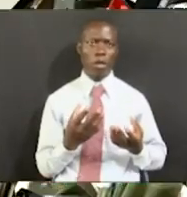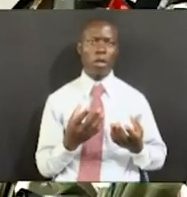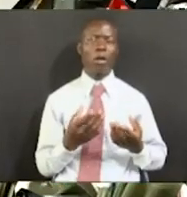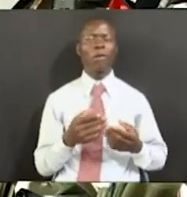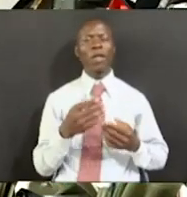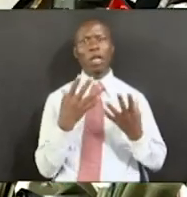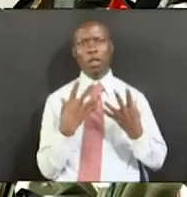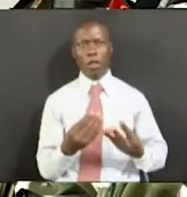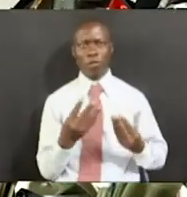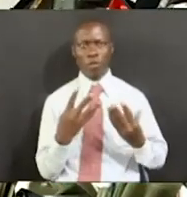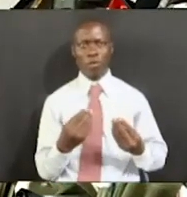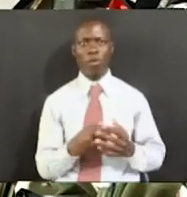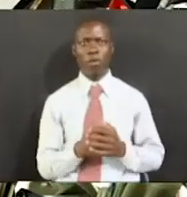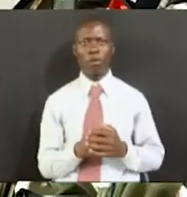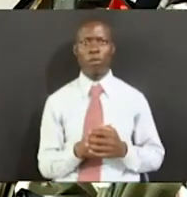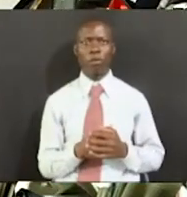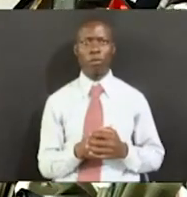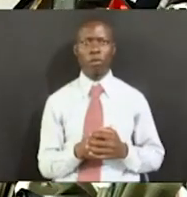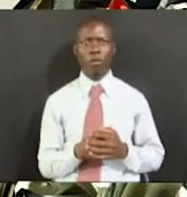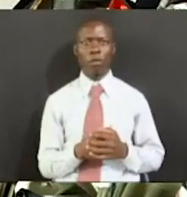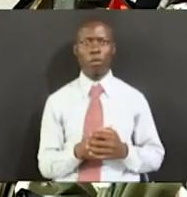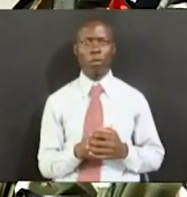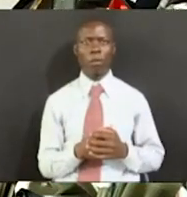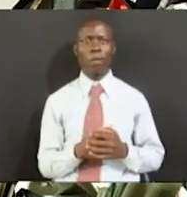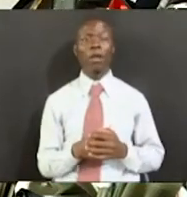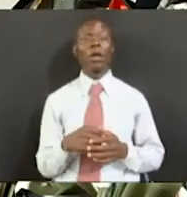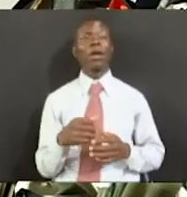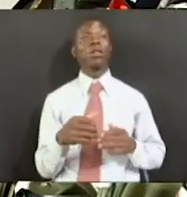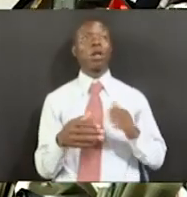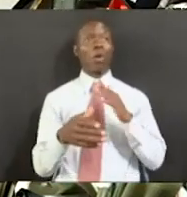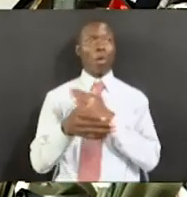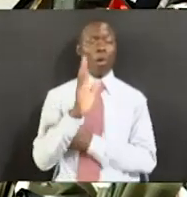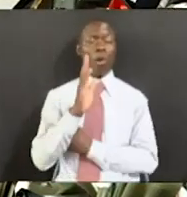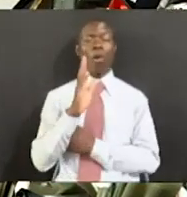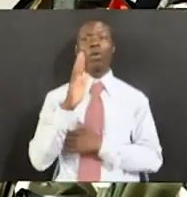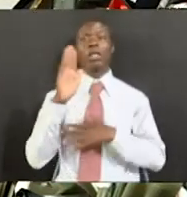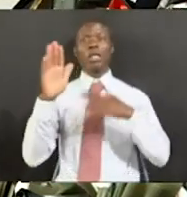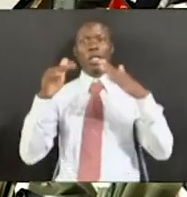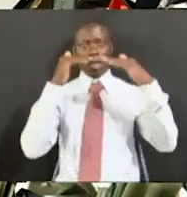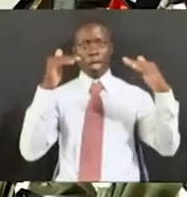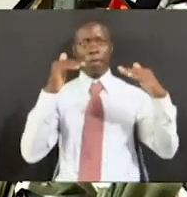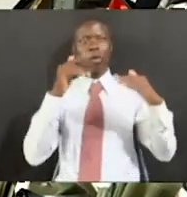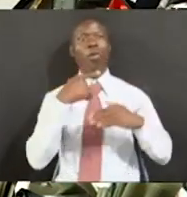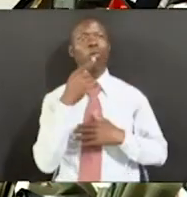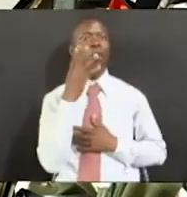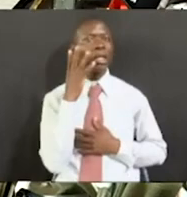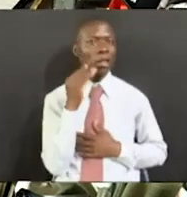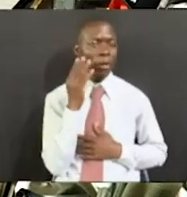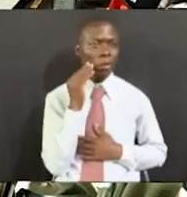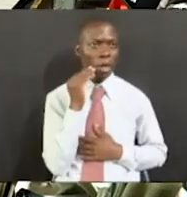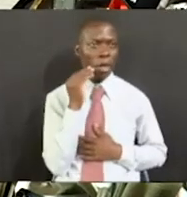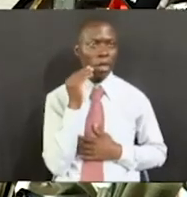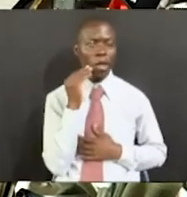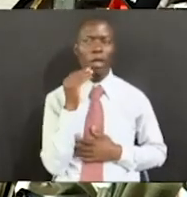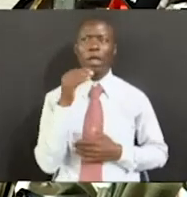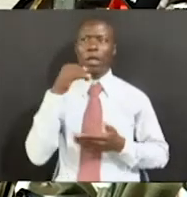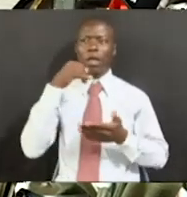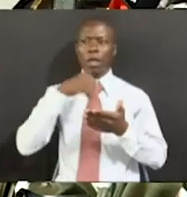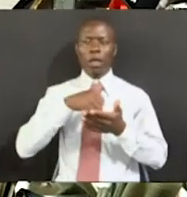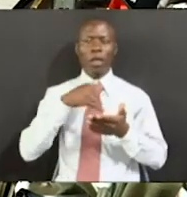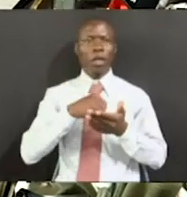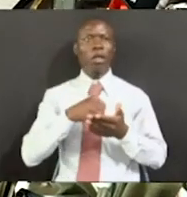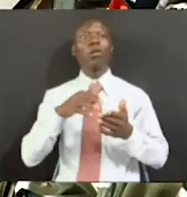simple. There's a God in heaven who is an expert in turning losers into